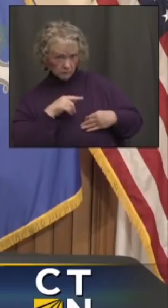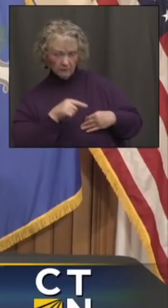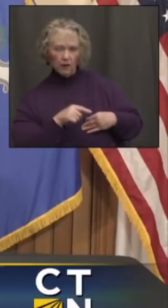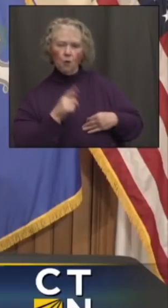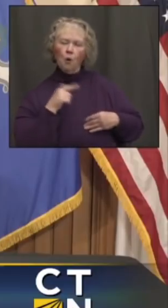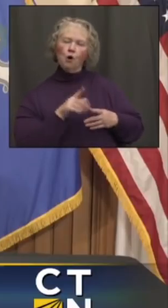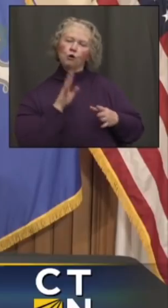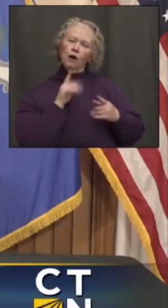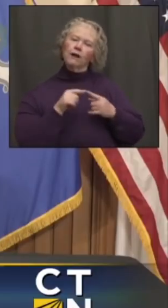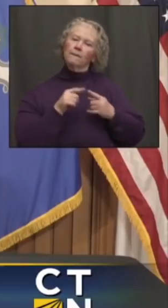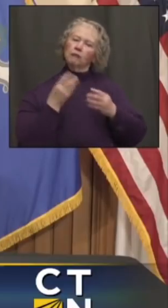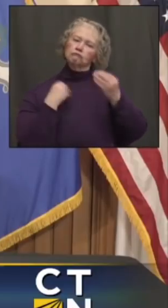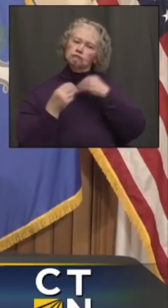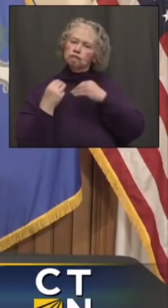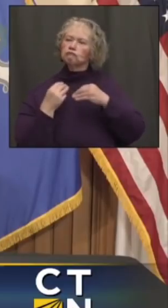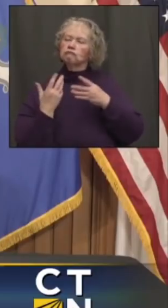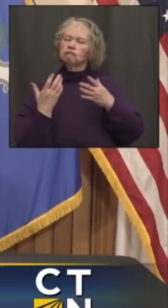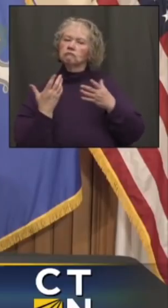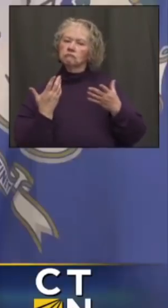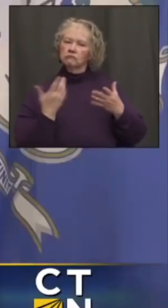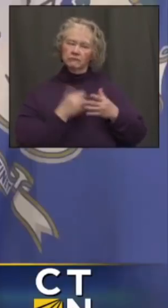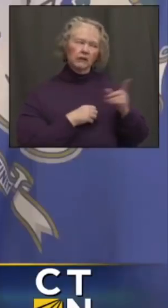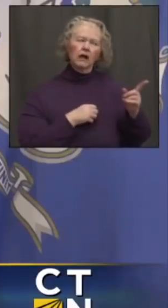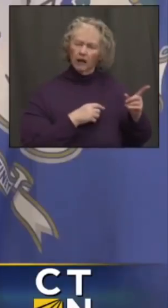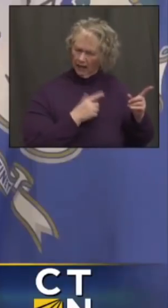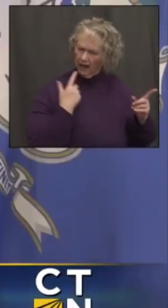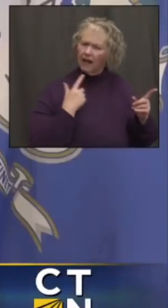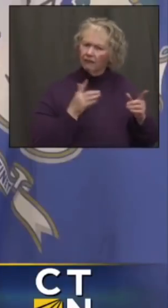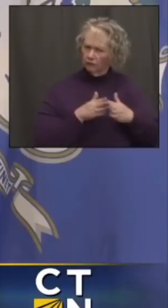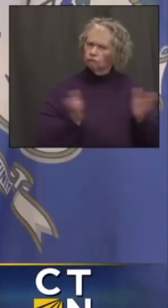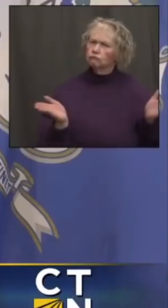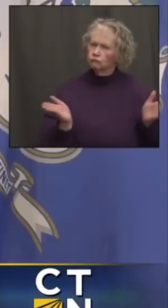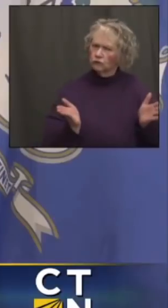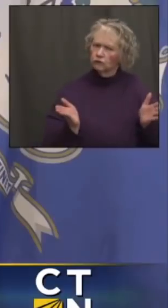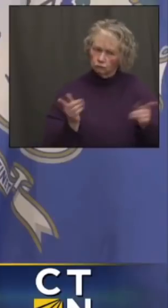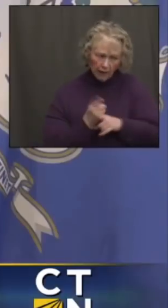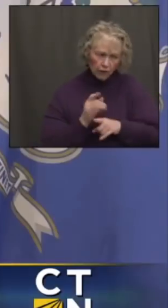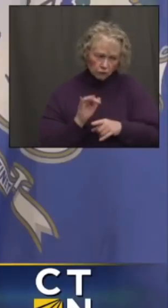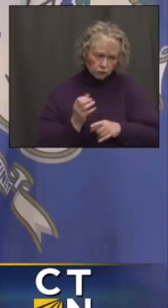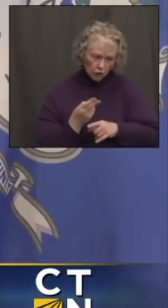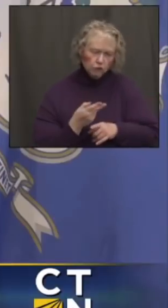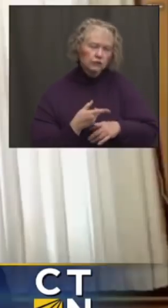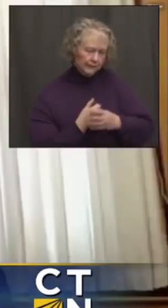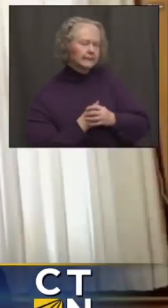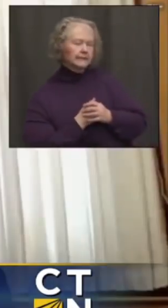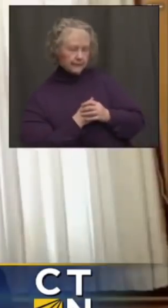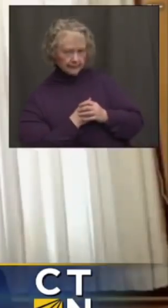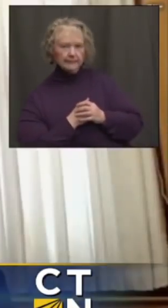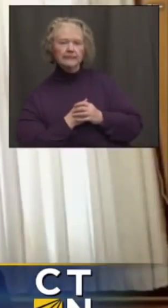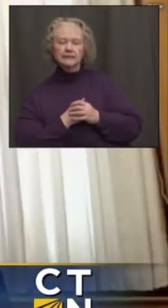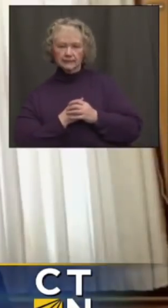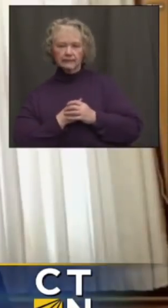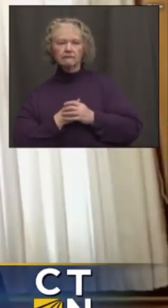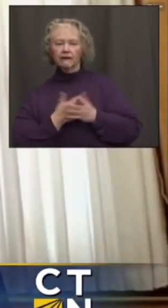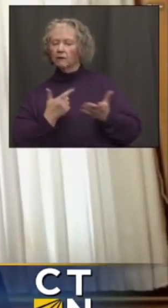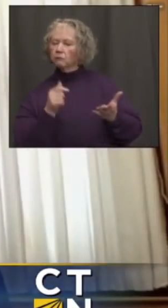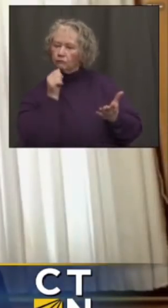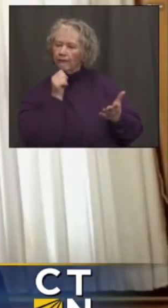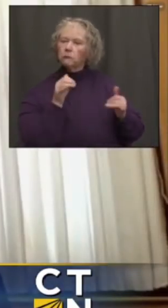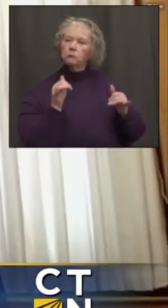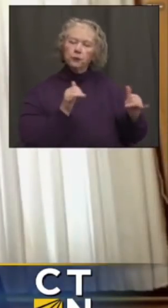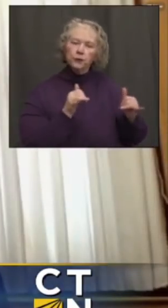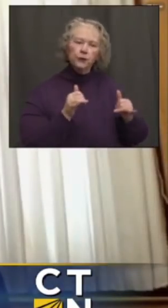And then what about like concert venues like the XL Center, the Webster Theater? What does that apply to them as